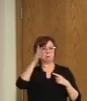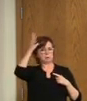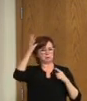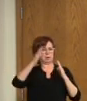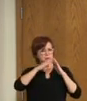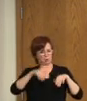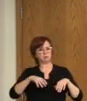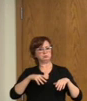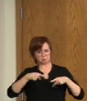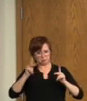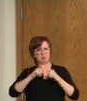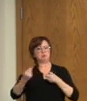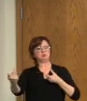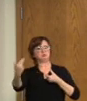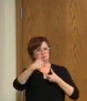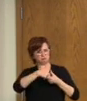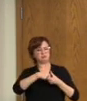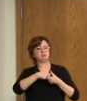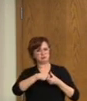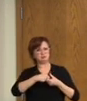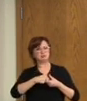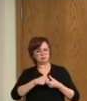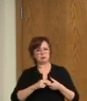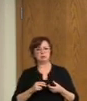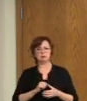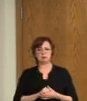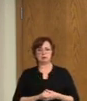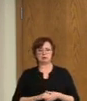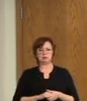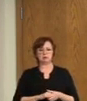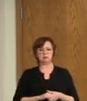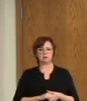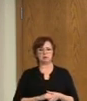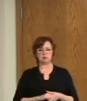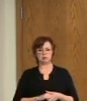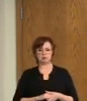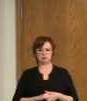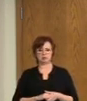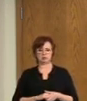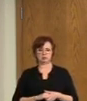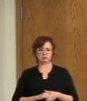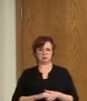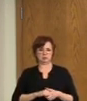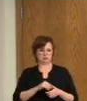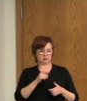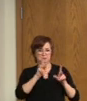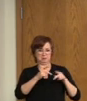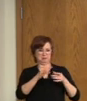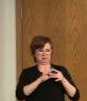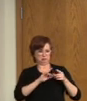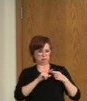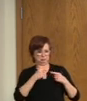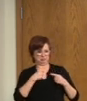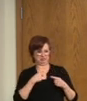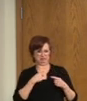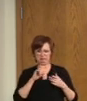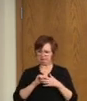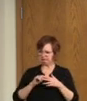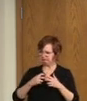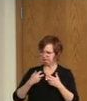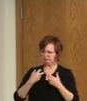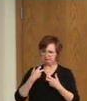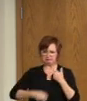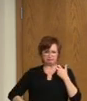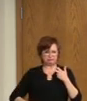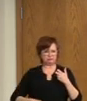new requirements are, and the vast majority have actually said that, it is different, it is difficult, we understand the risk, and because if all of